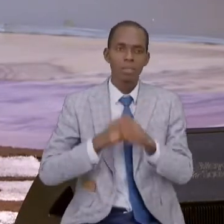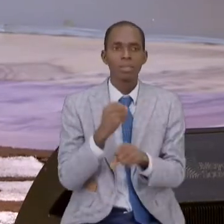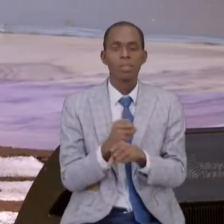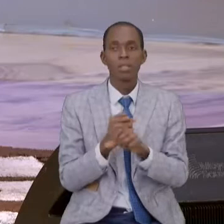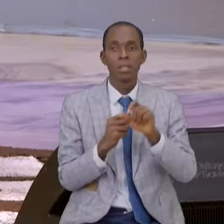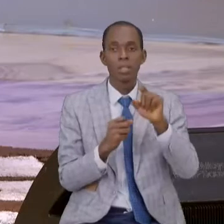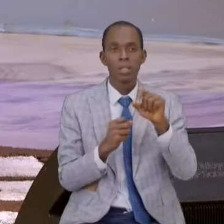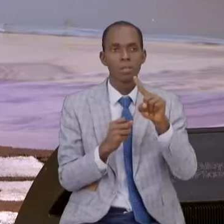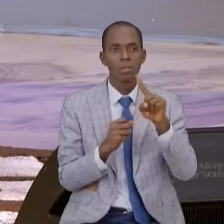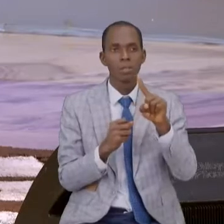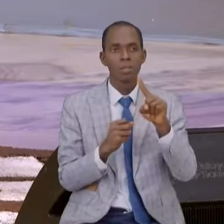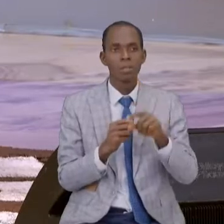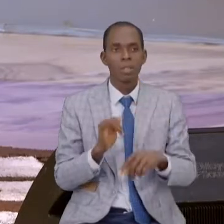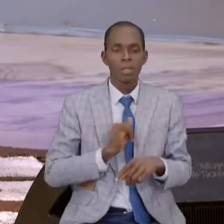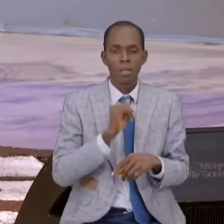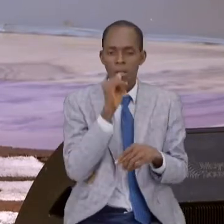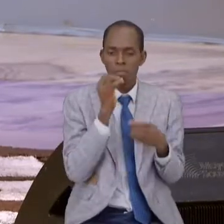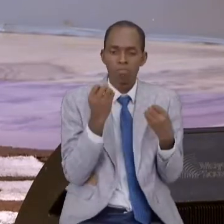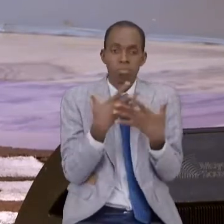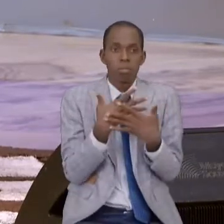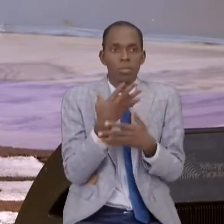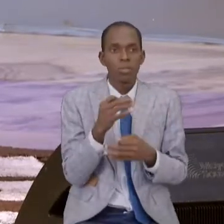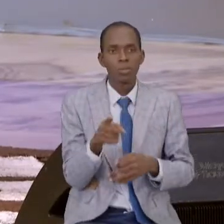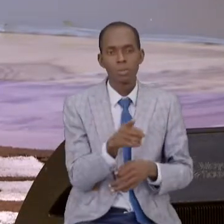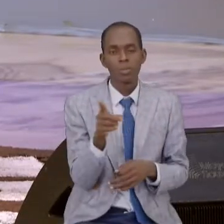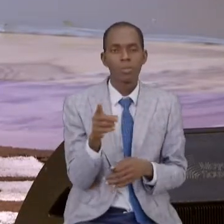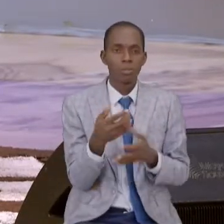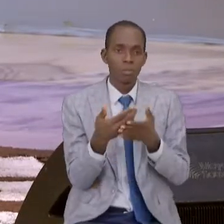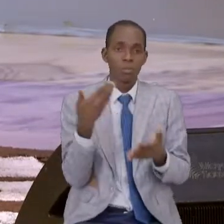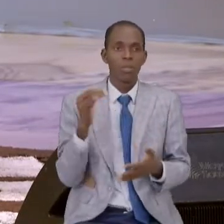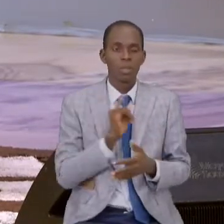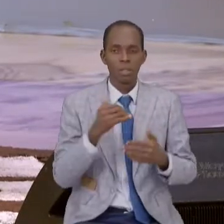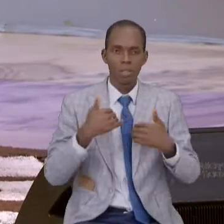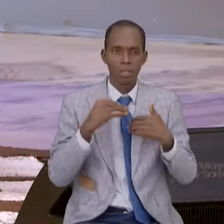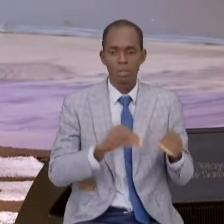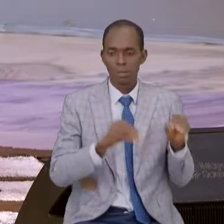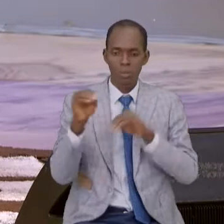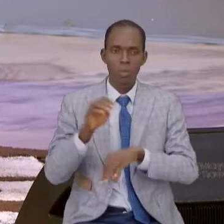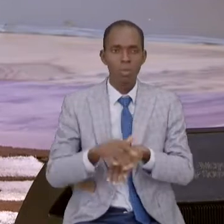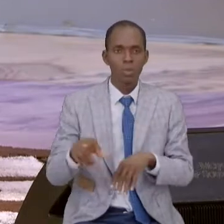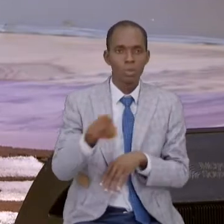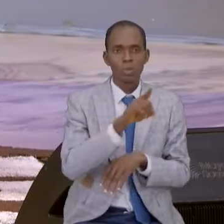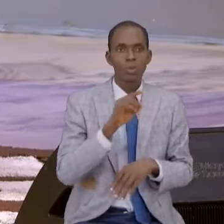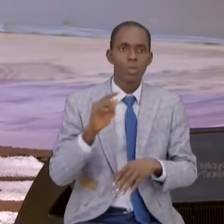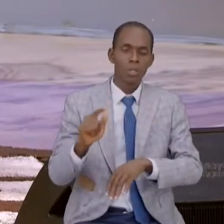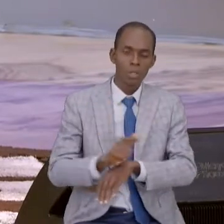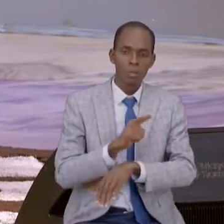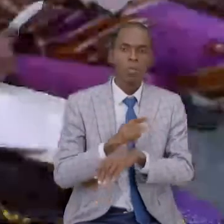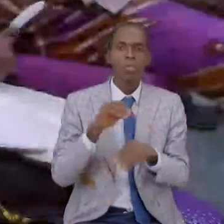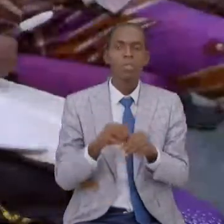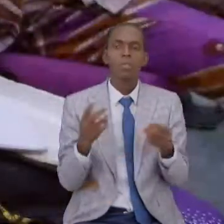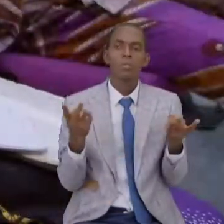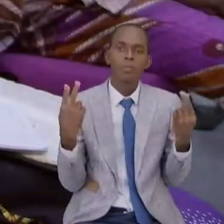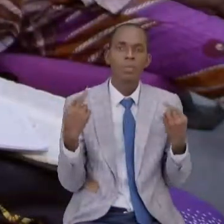in verse 11, I'm afraid of you, lest I have bestowed upon you labor in